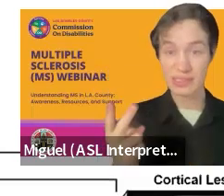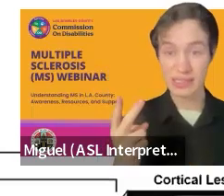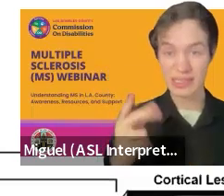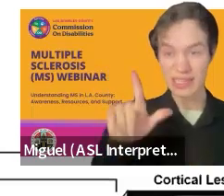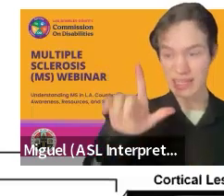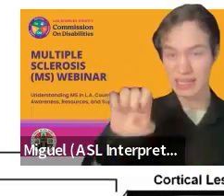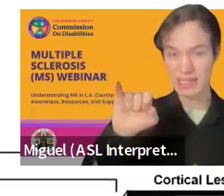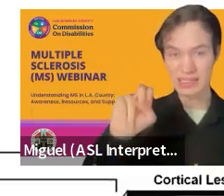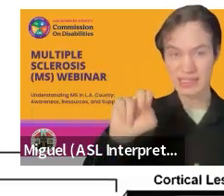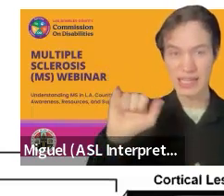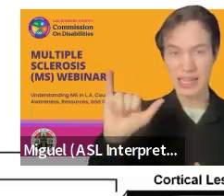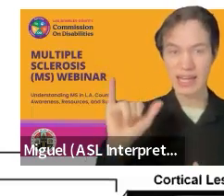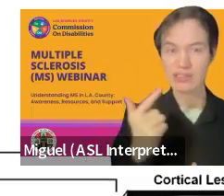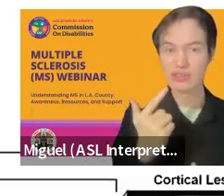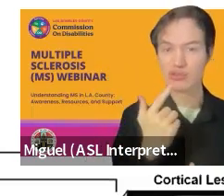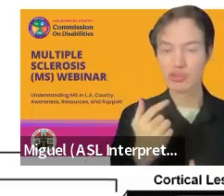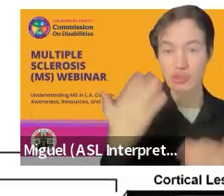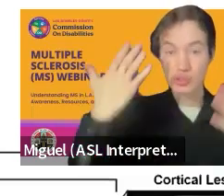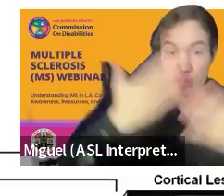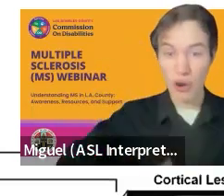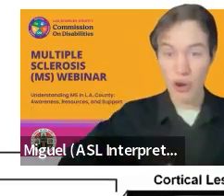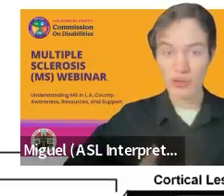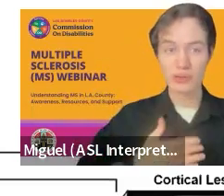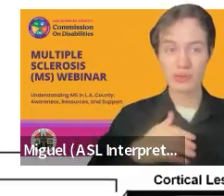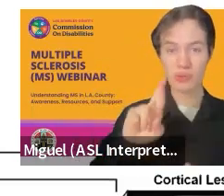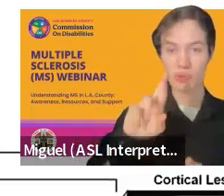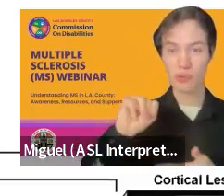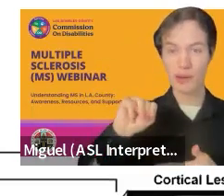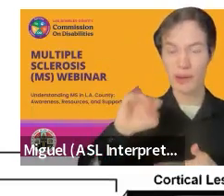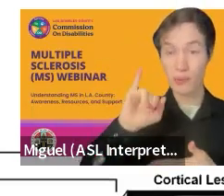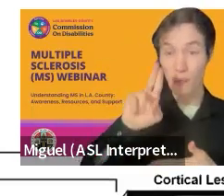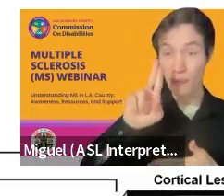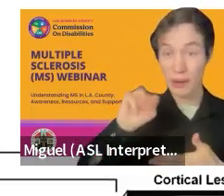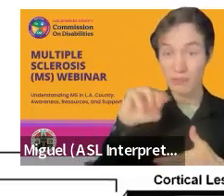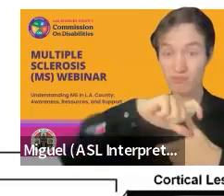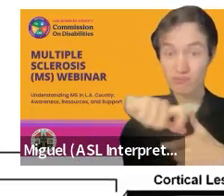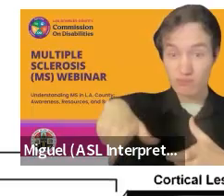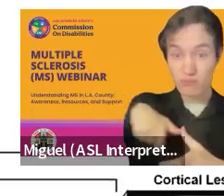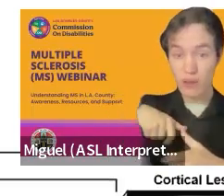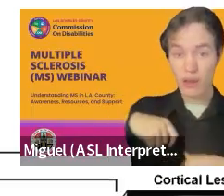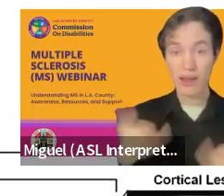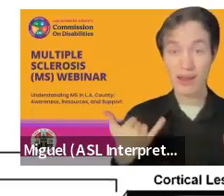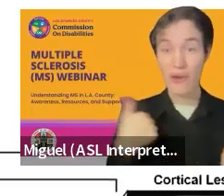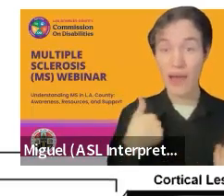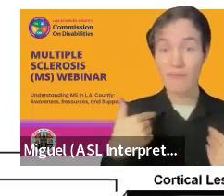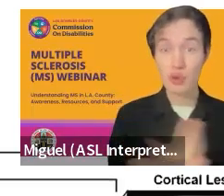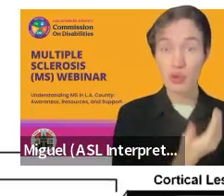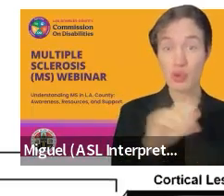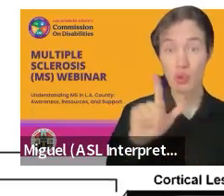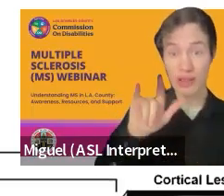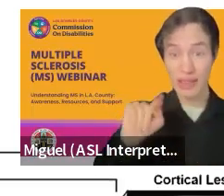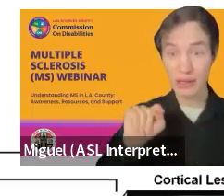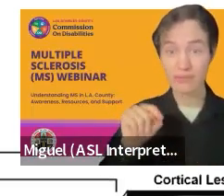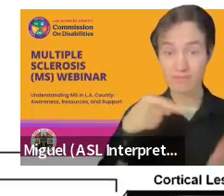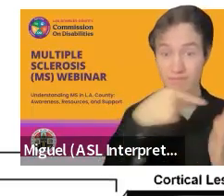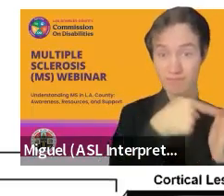a dark rim around it. So we have newer literature suggesting that patients